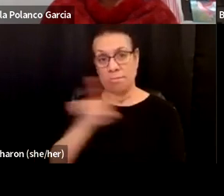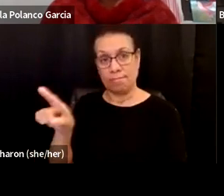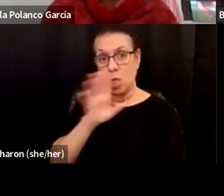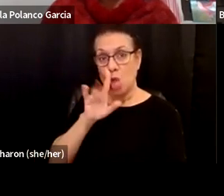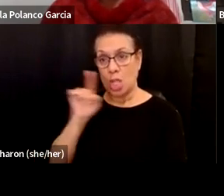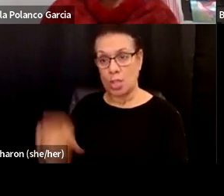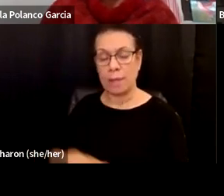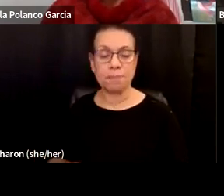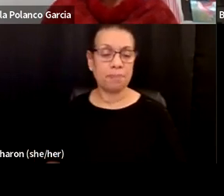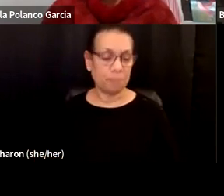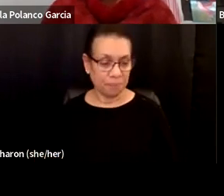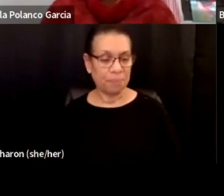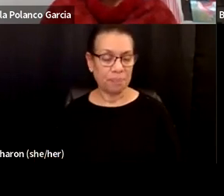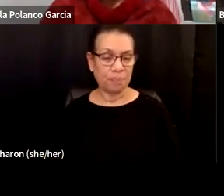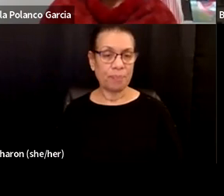miss lapera